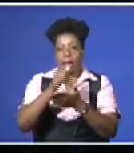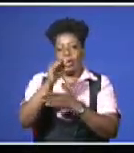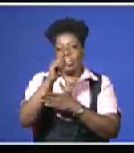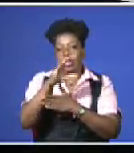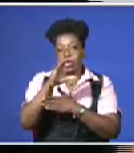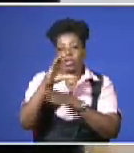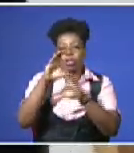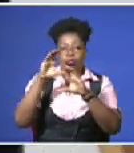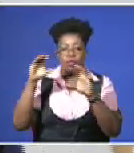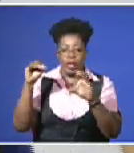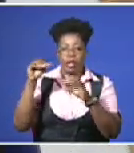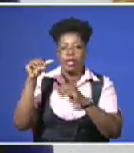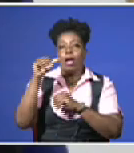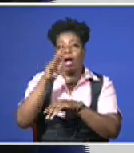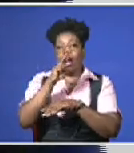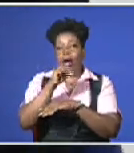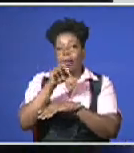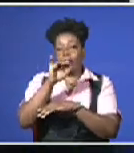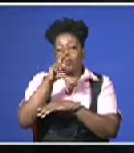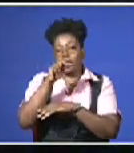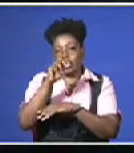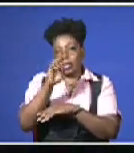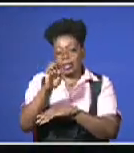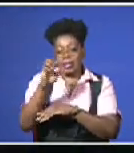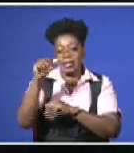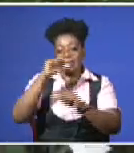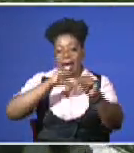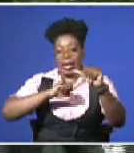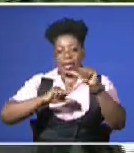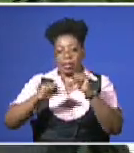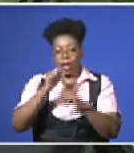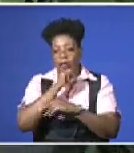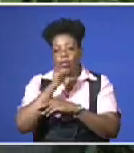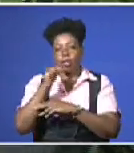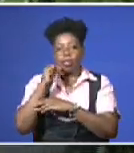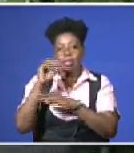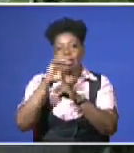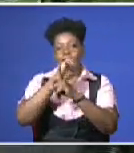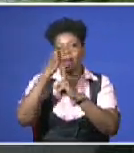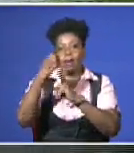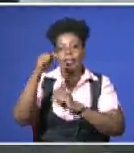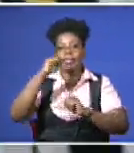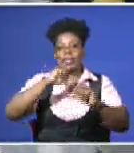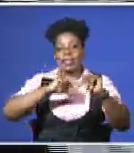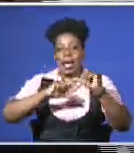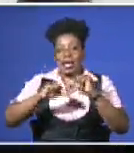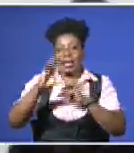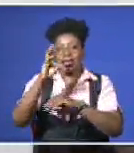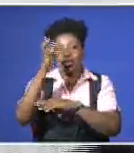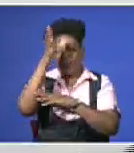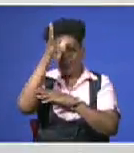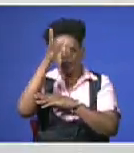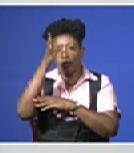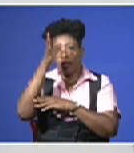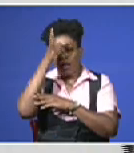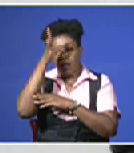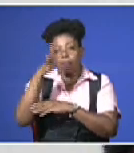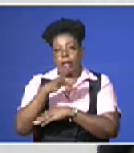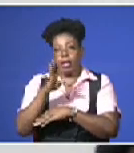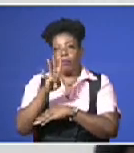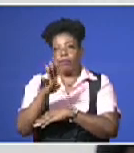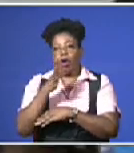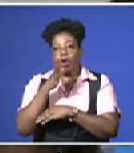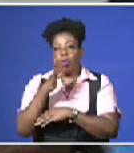degrees, including marine science, agriculture, aquaculture, and environmental science. Seven men and four women comprise